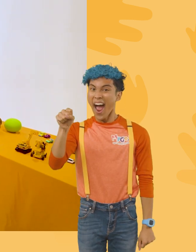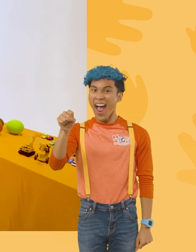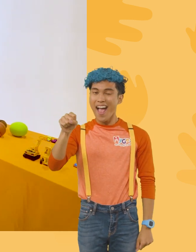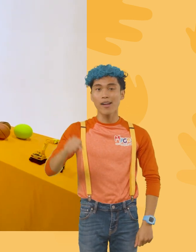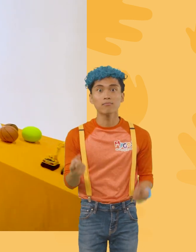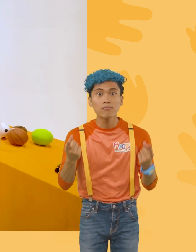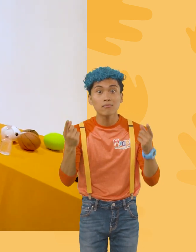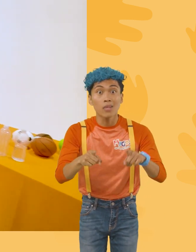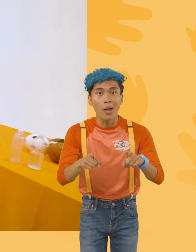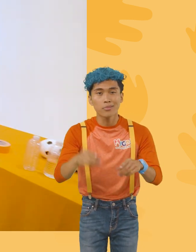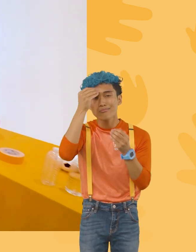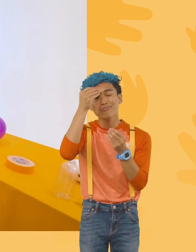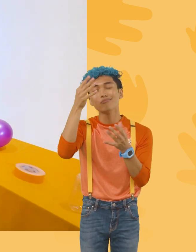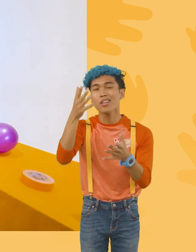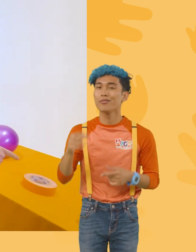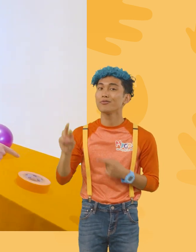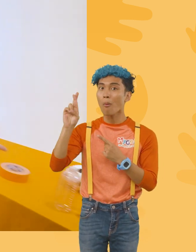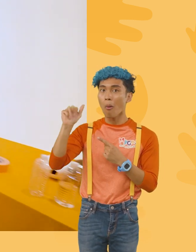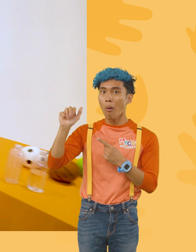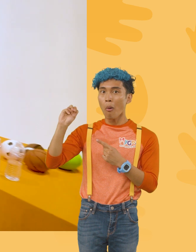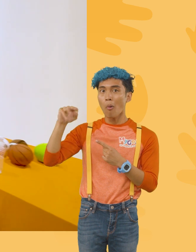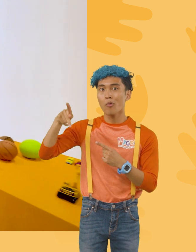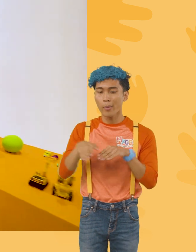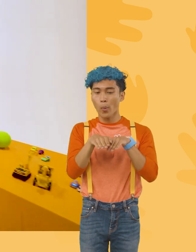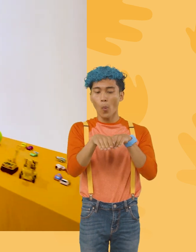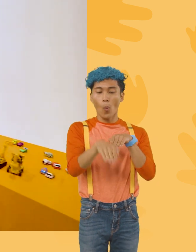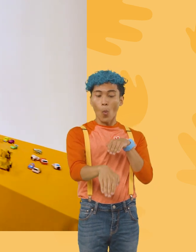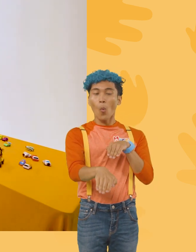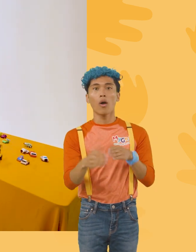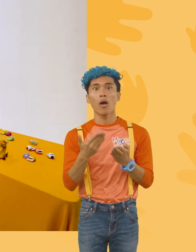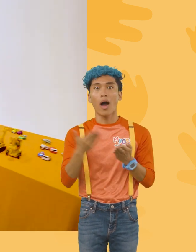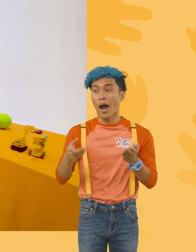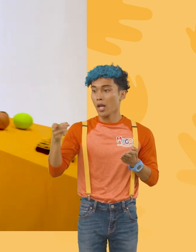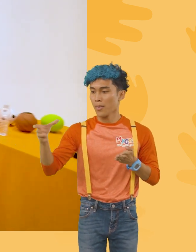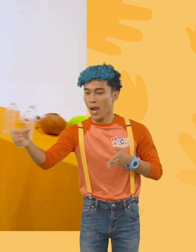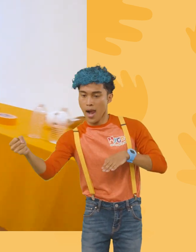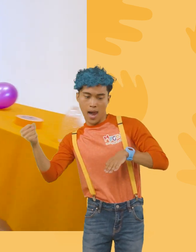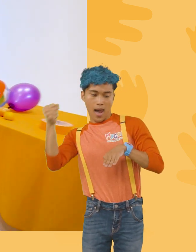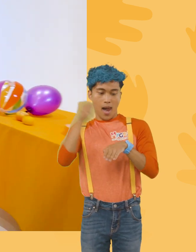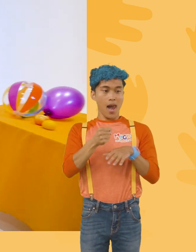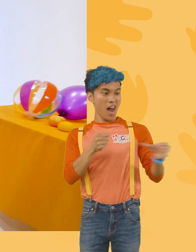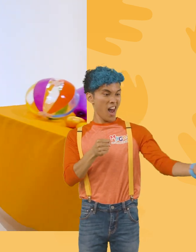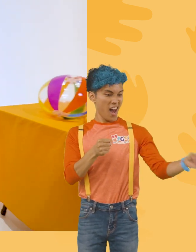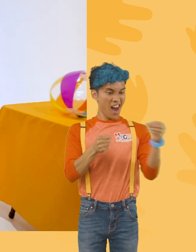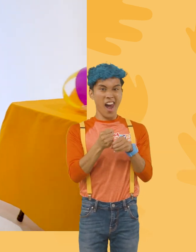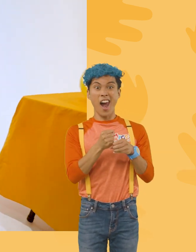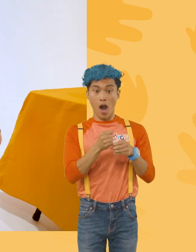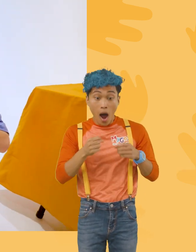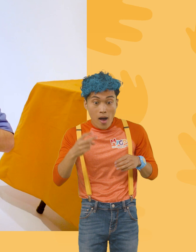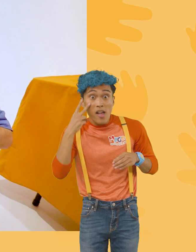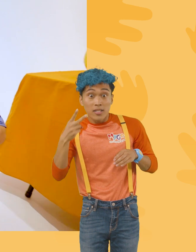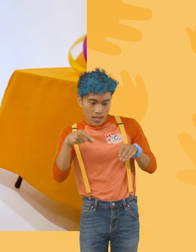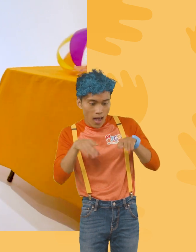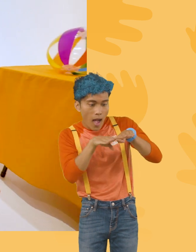Race. Yeah, that's where we put a lot of these items on this ramp. Yeah, see how this ramp